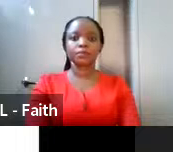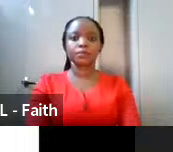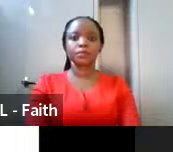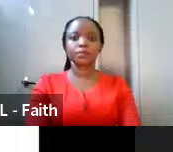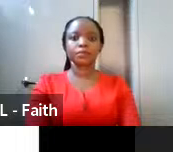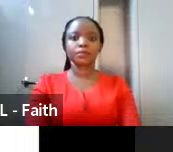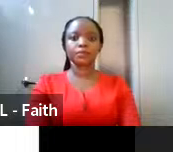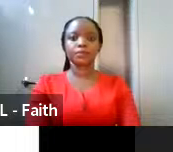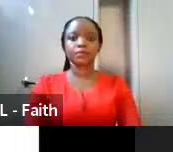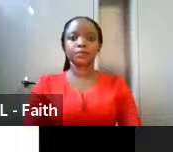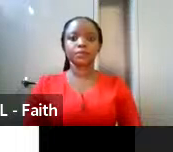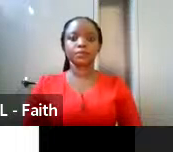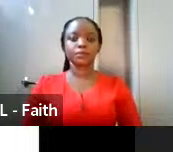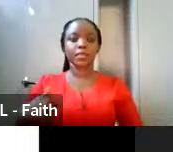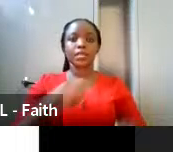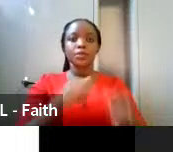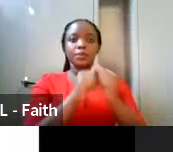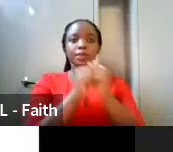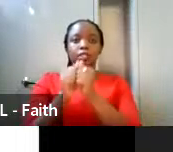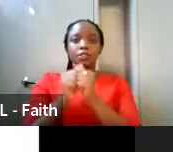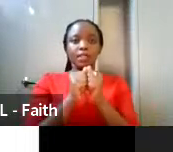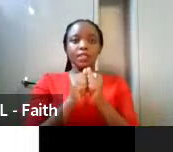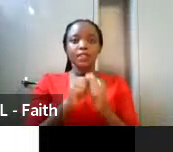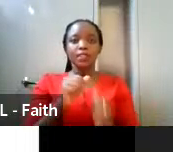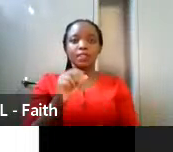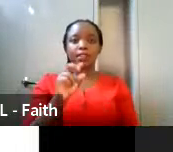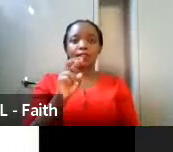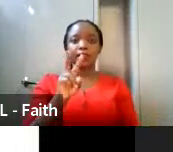Are we together, Victor?